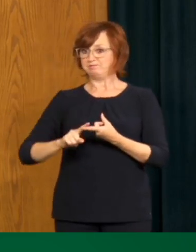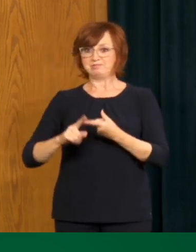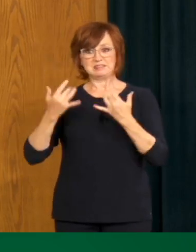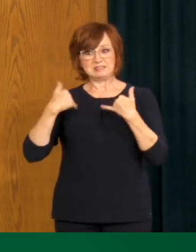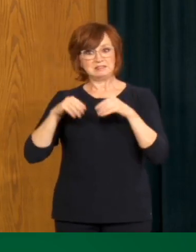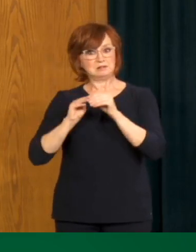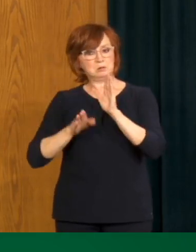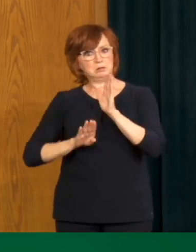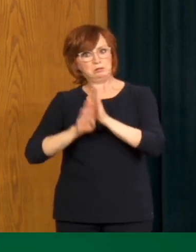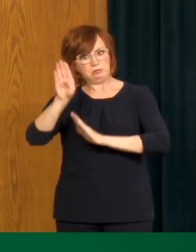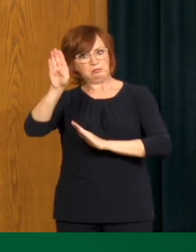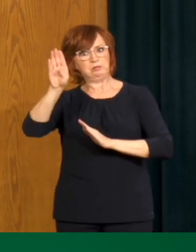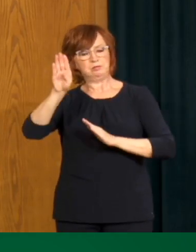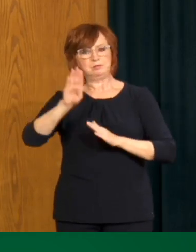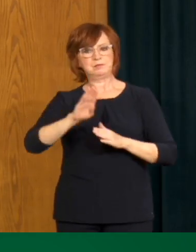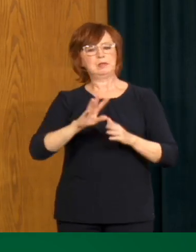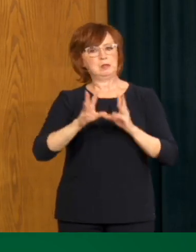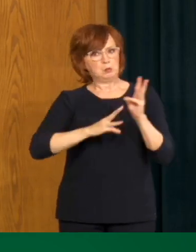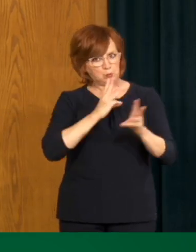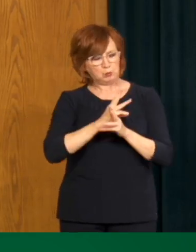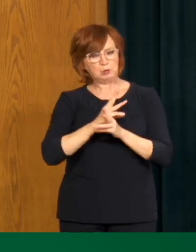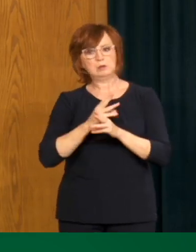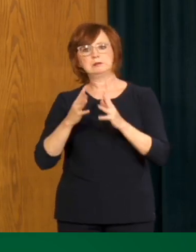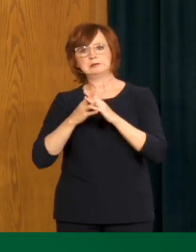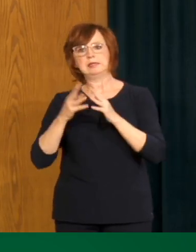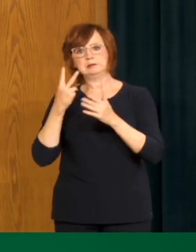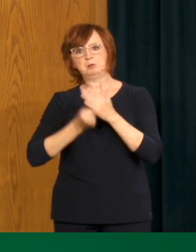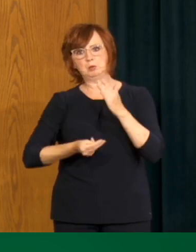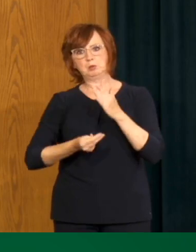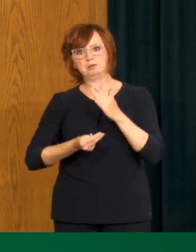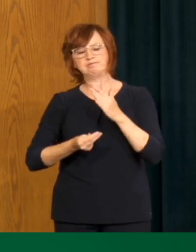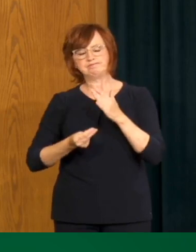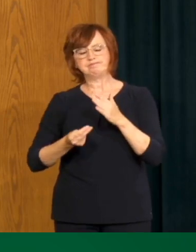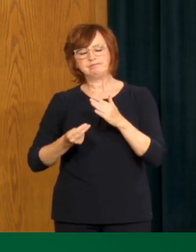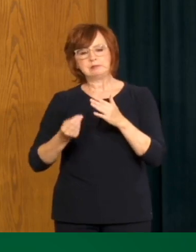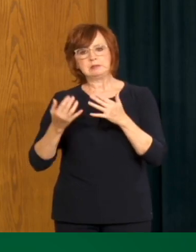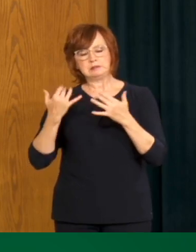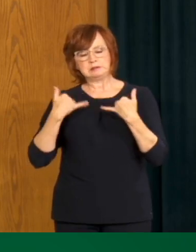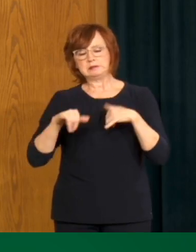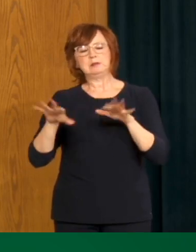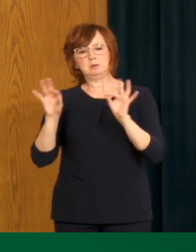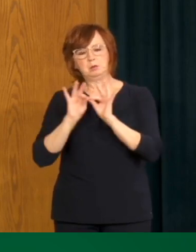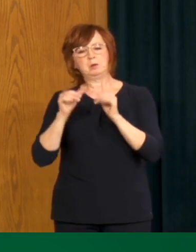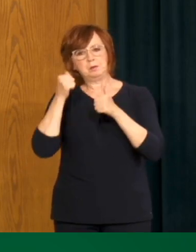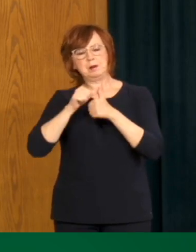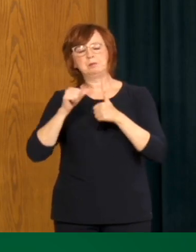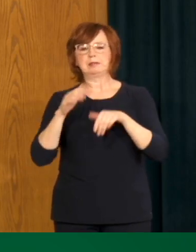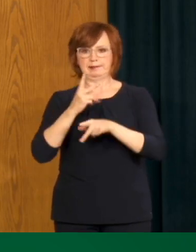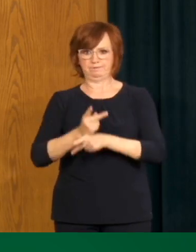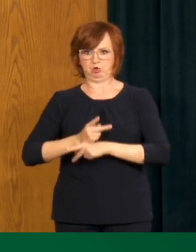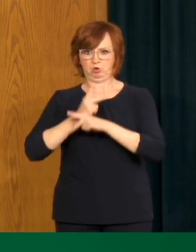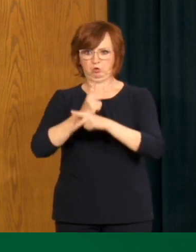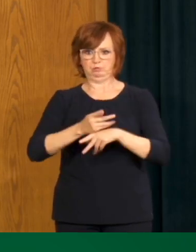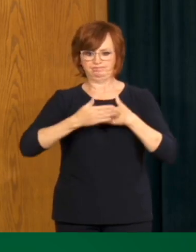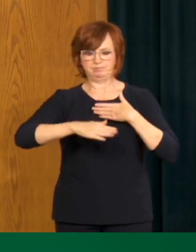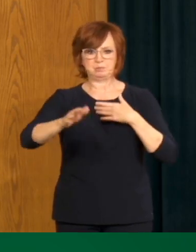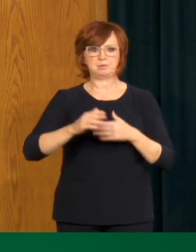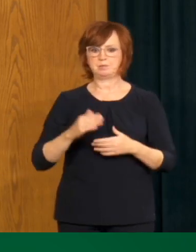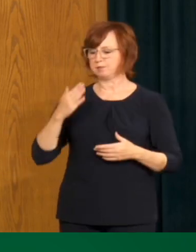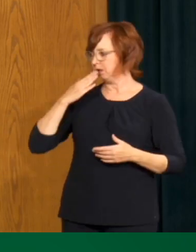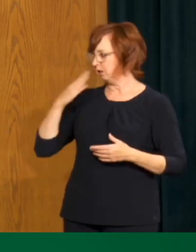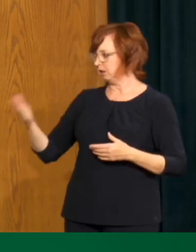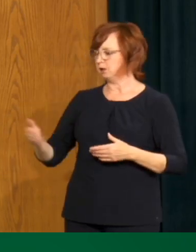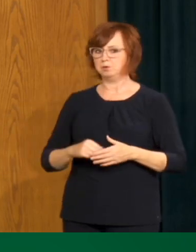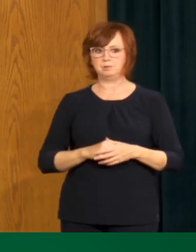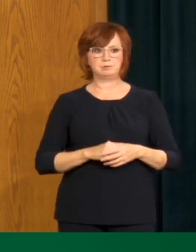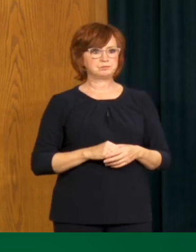the U.S. So with that, I will ask Dr. Shahab to make a few comments. Thank you, Premier. So I did want to take this opportunity